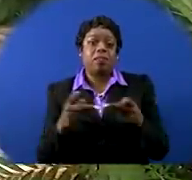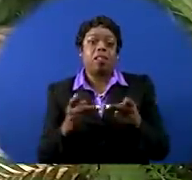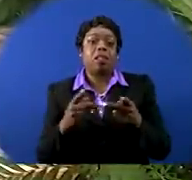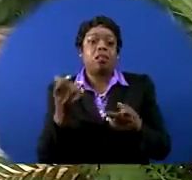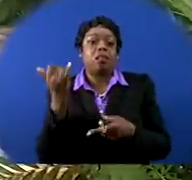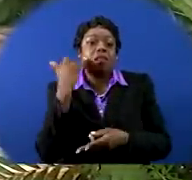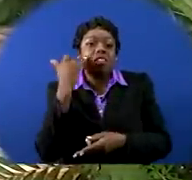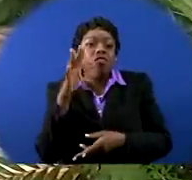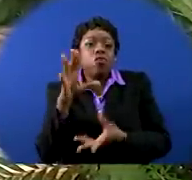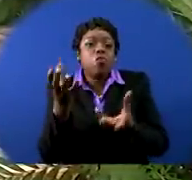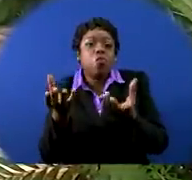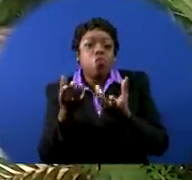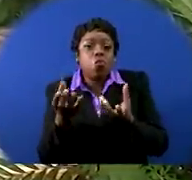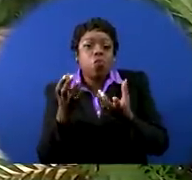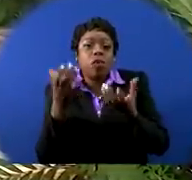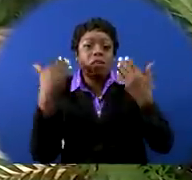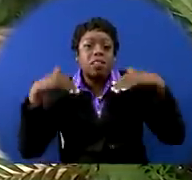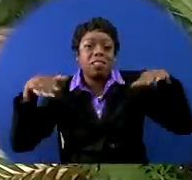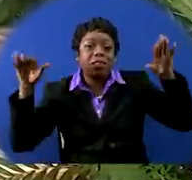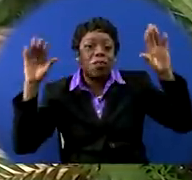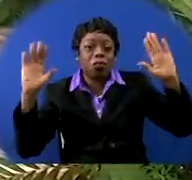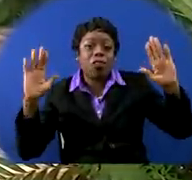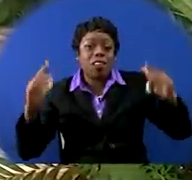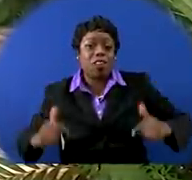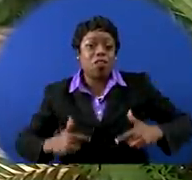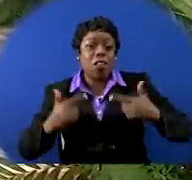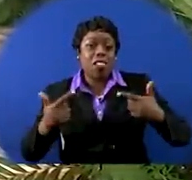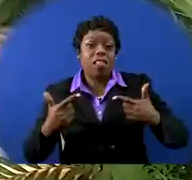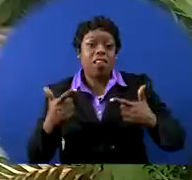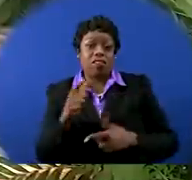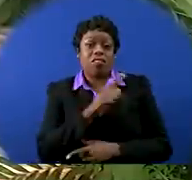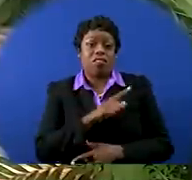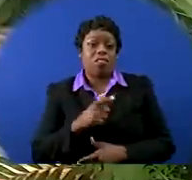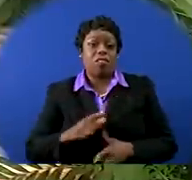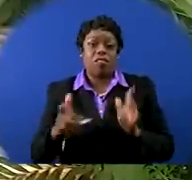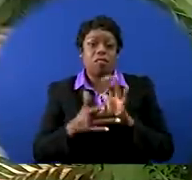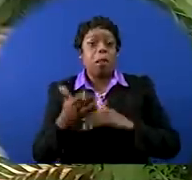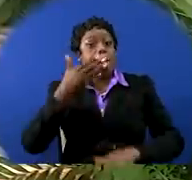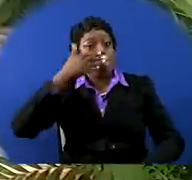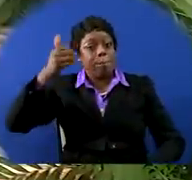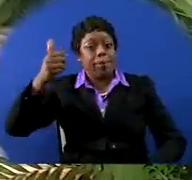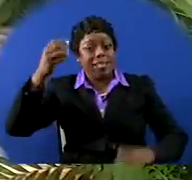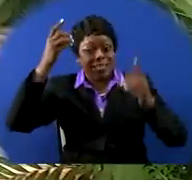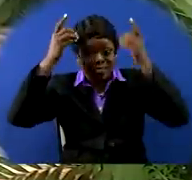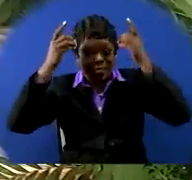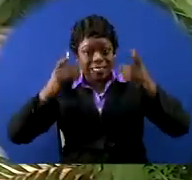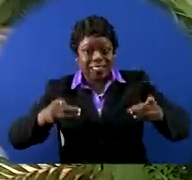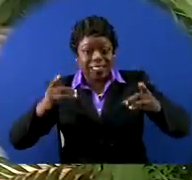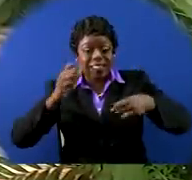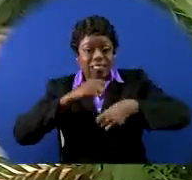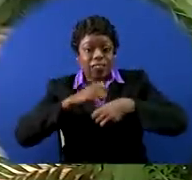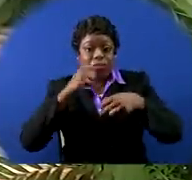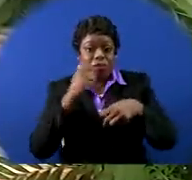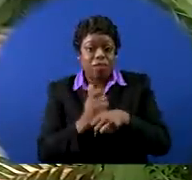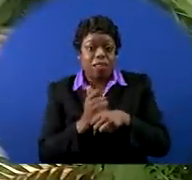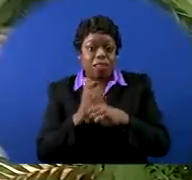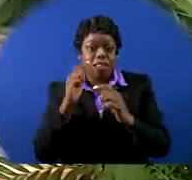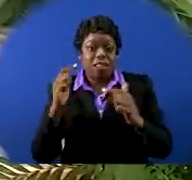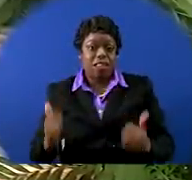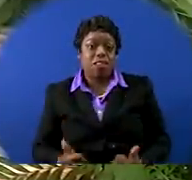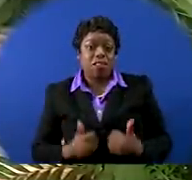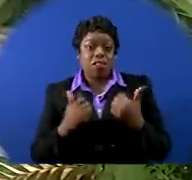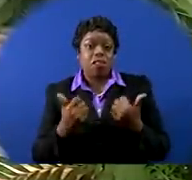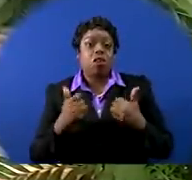best decision you ever make in your entire life. When you join Wheeler Avenue Baptist Church, it's another great decision. We're going to help you to become